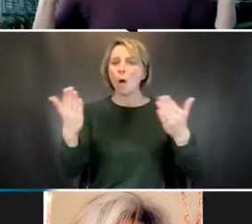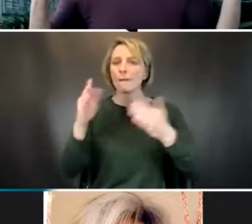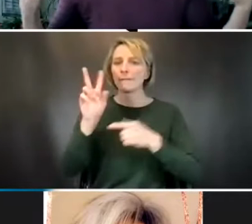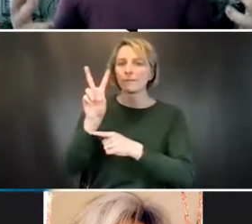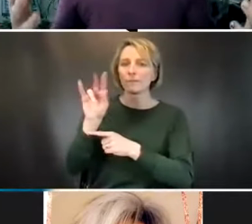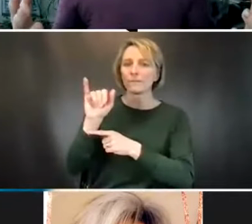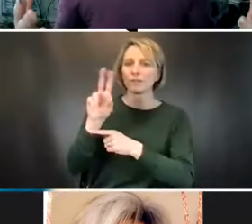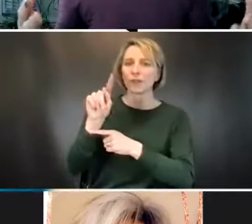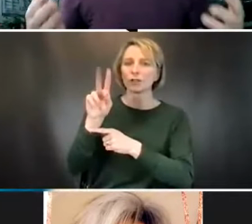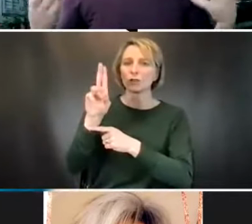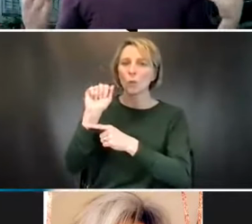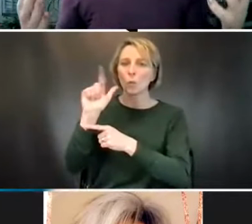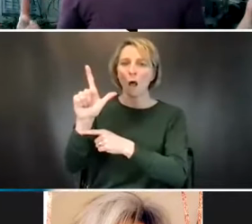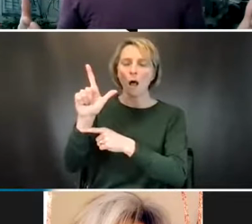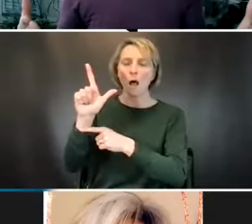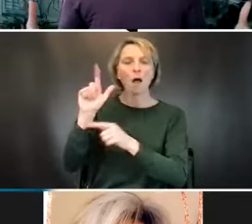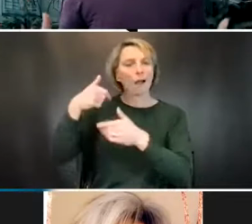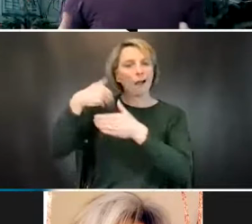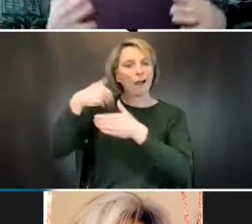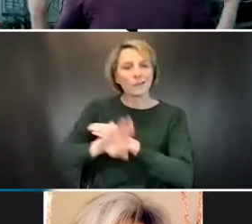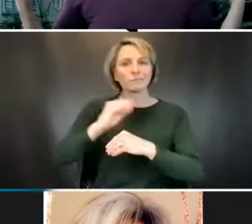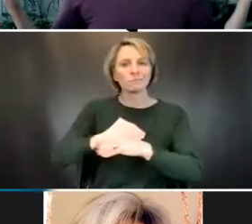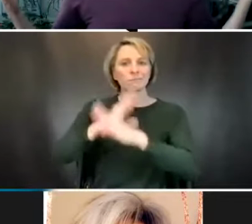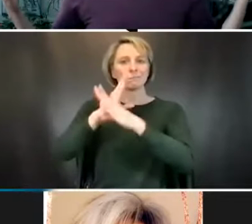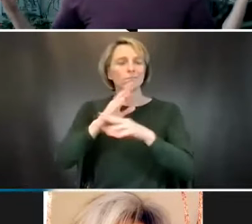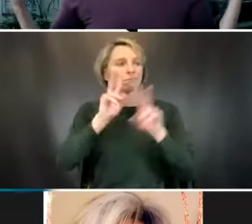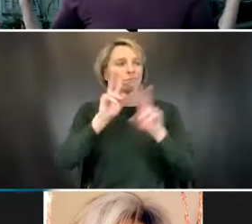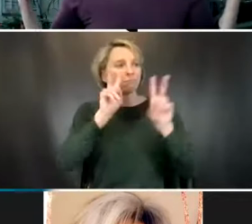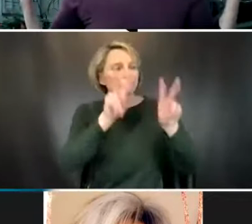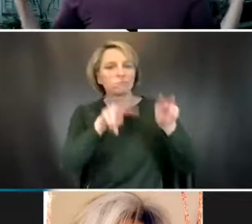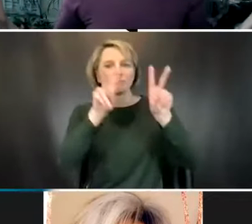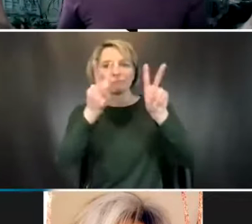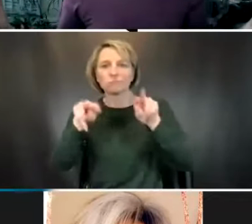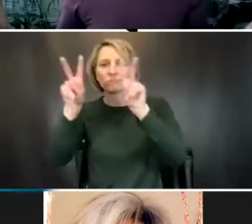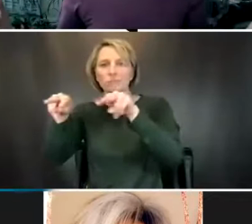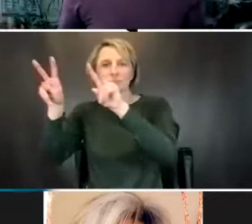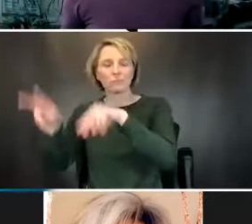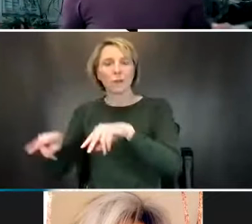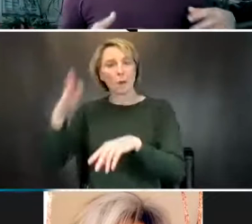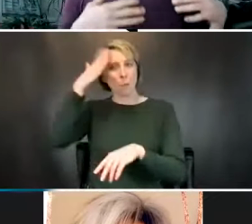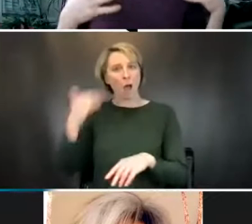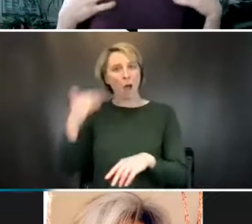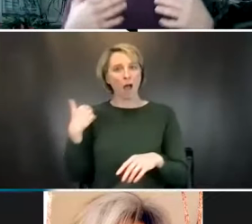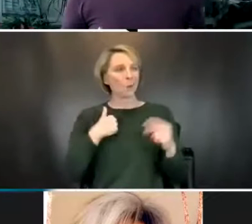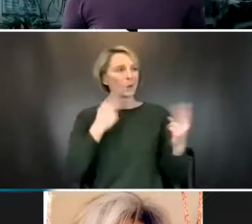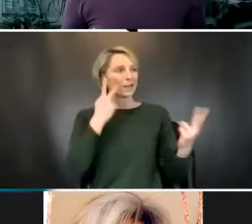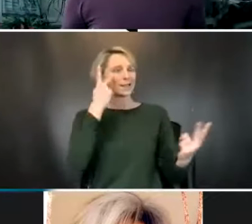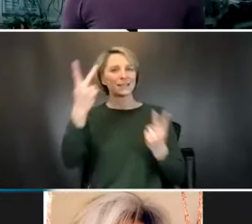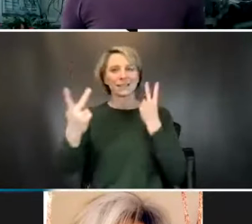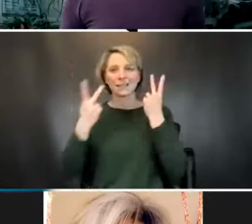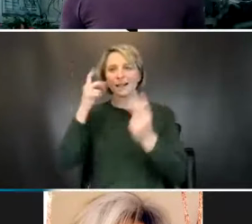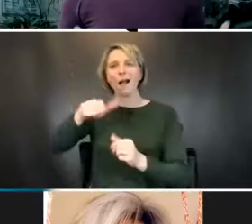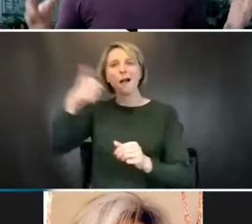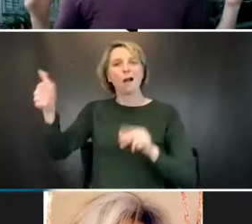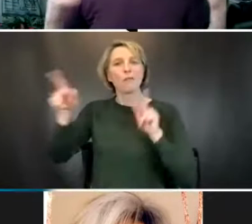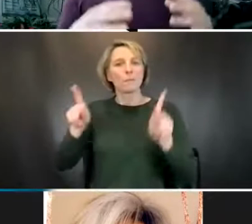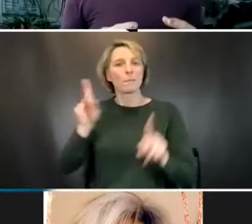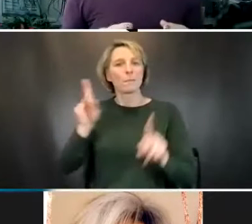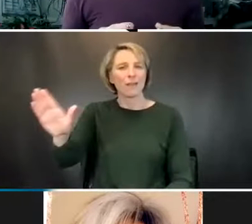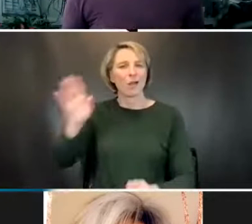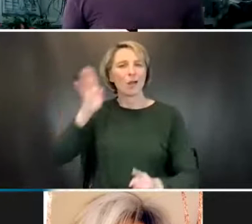Just exposing ourselves to the creativity of our fellow men and women is very cathartic